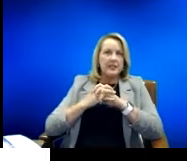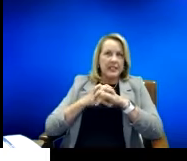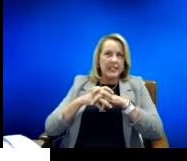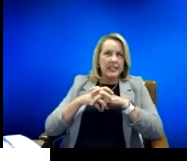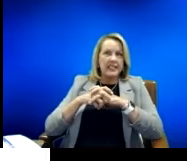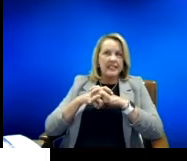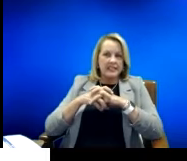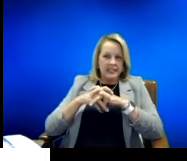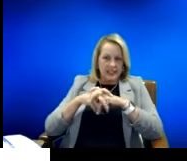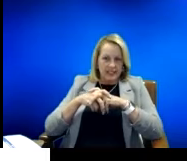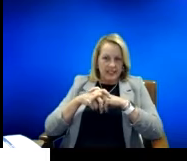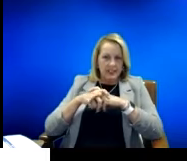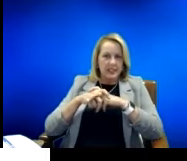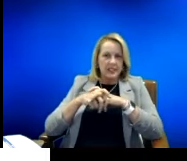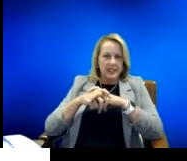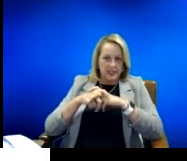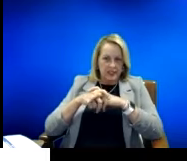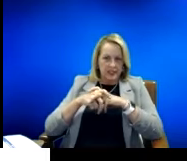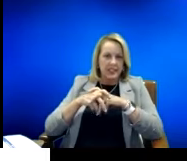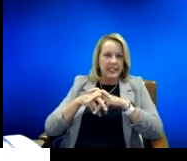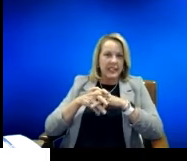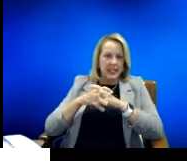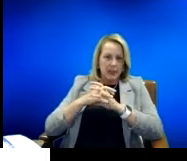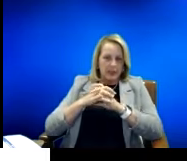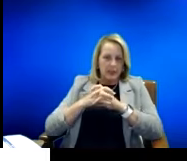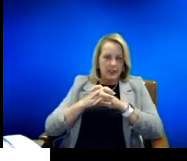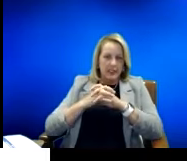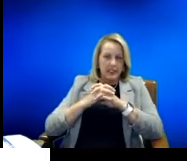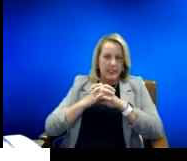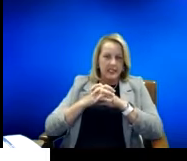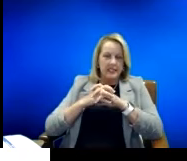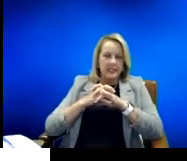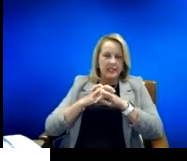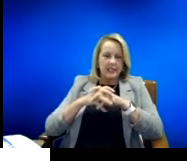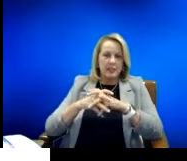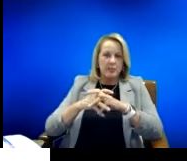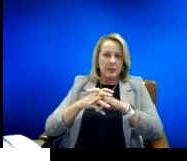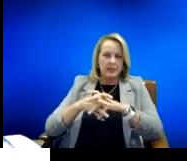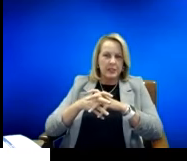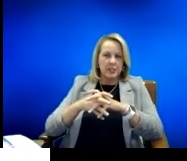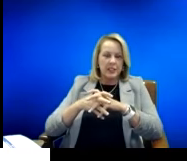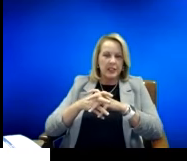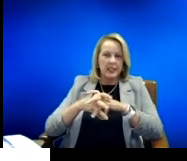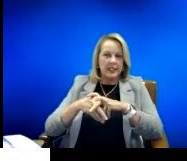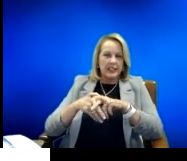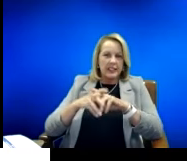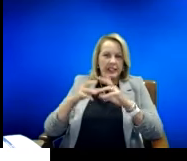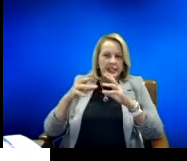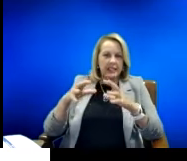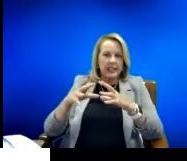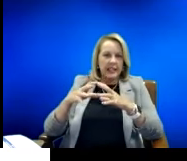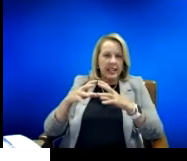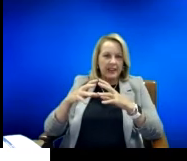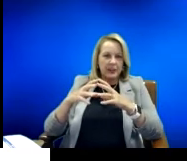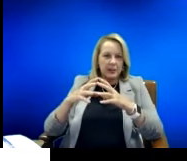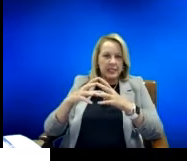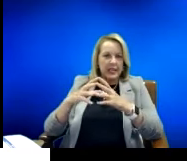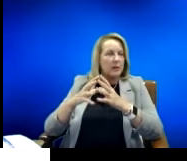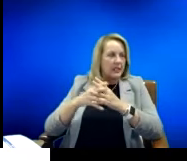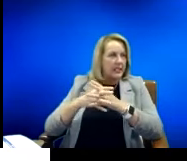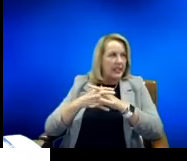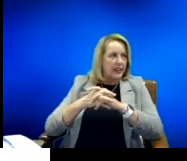do $15,000 a year in ABLE unless your beneficiary does not have